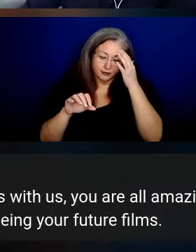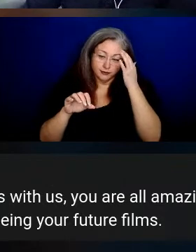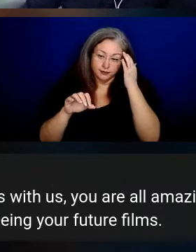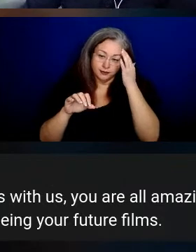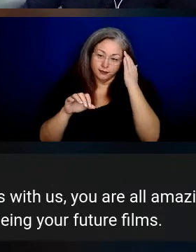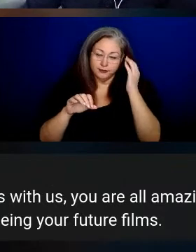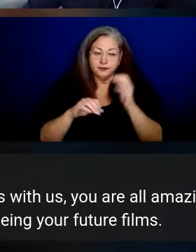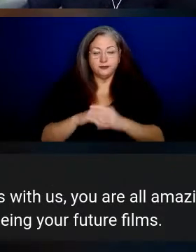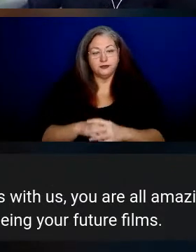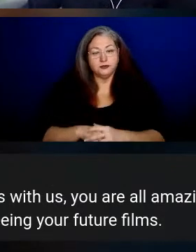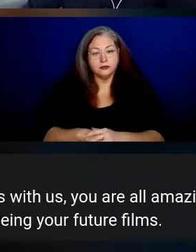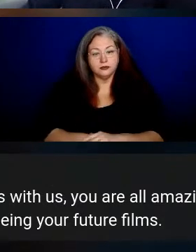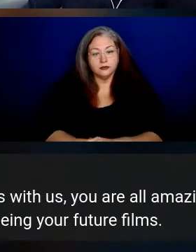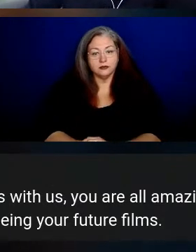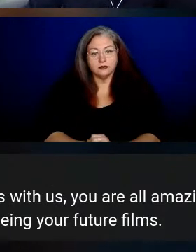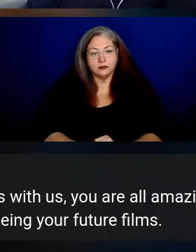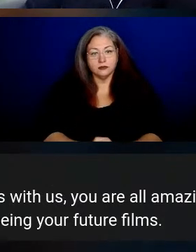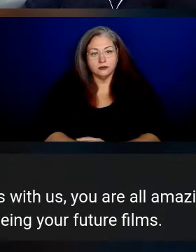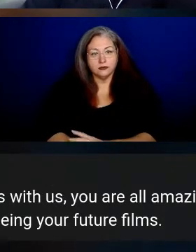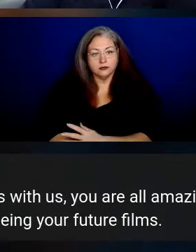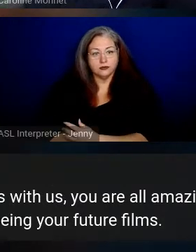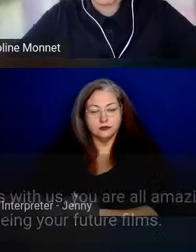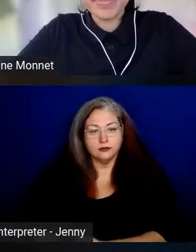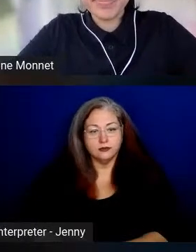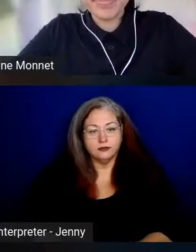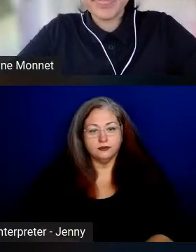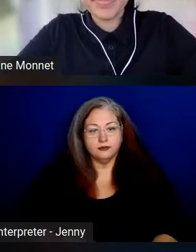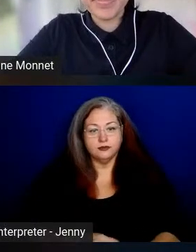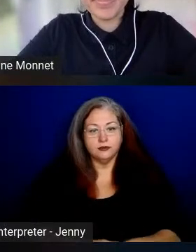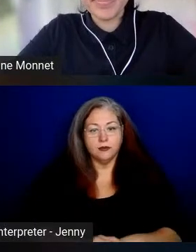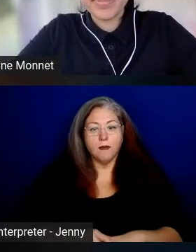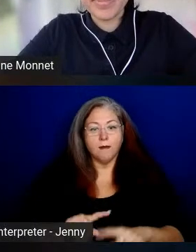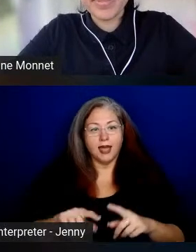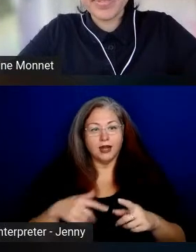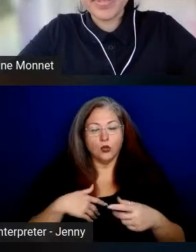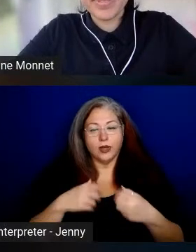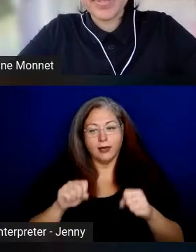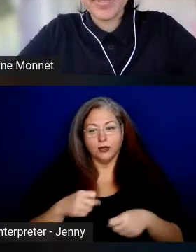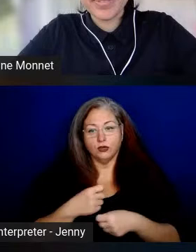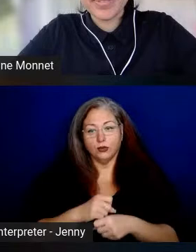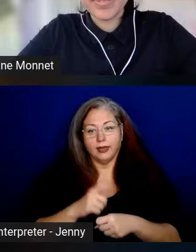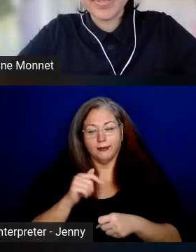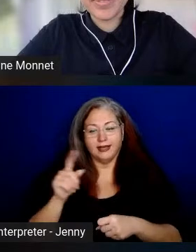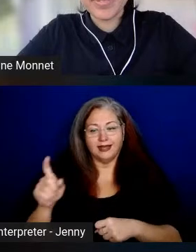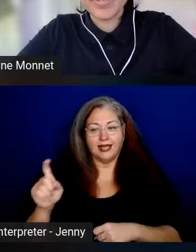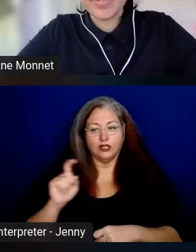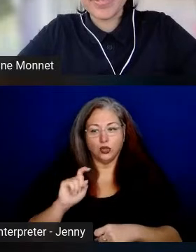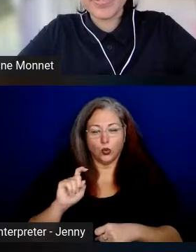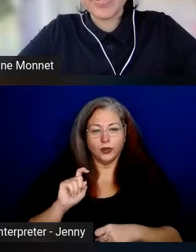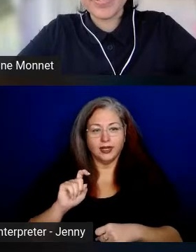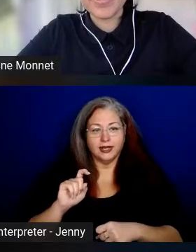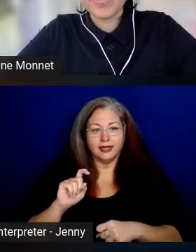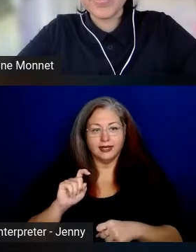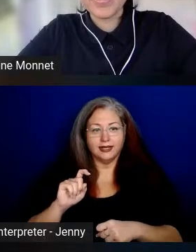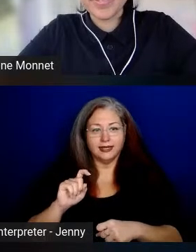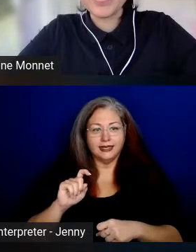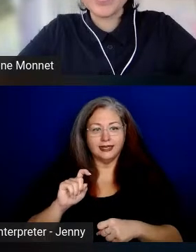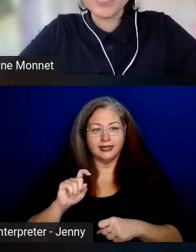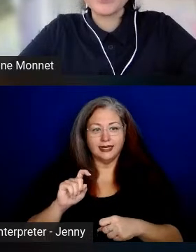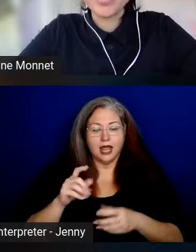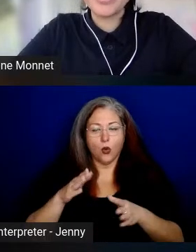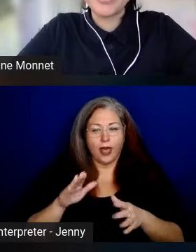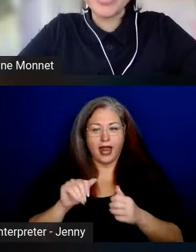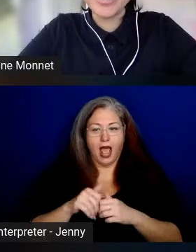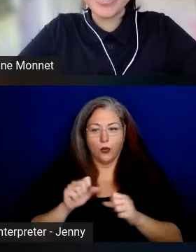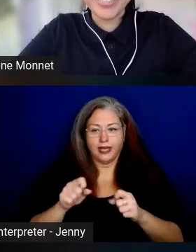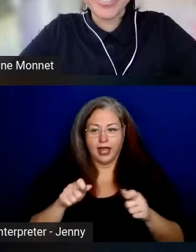of that film. So we managed to make it because they donated something that we could regulate the entry.